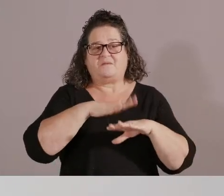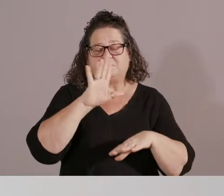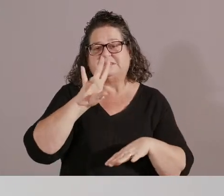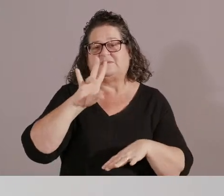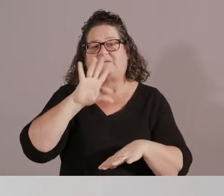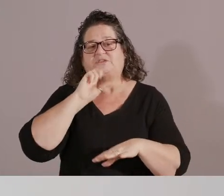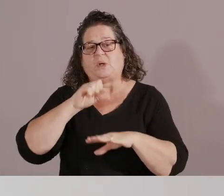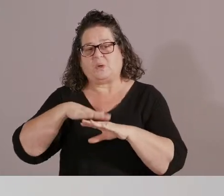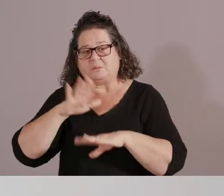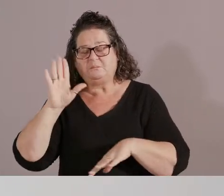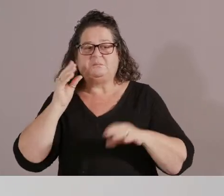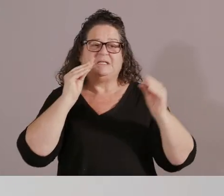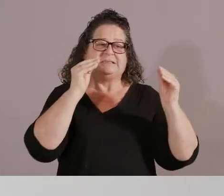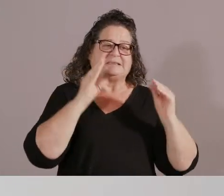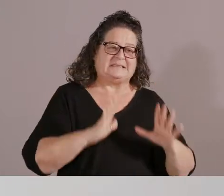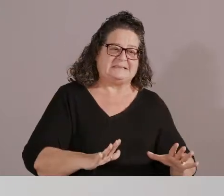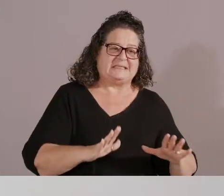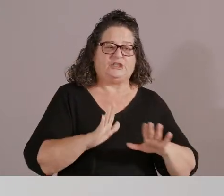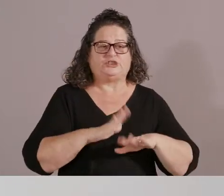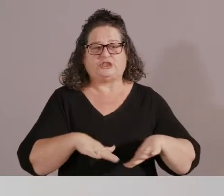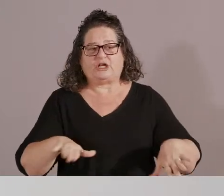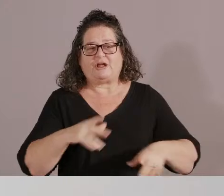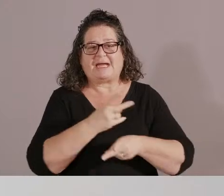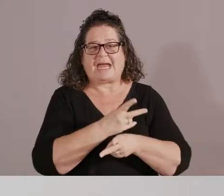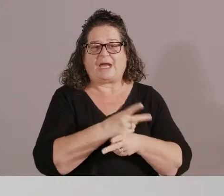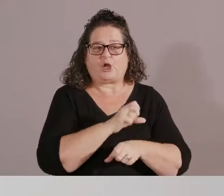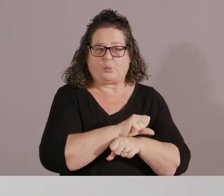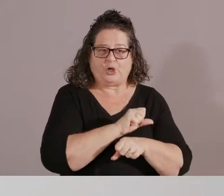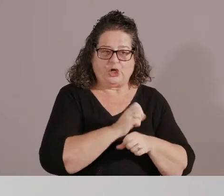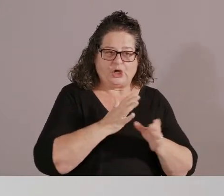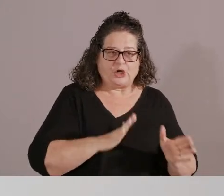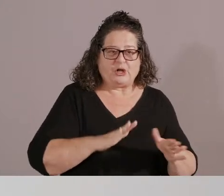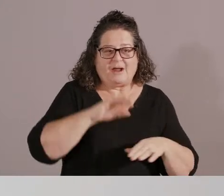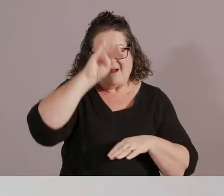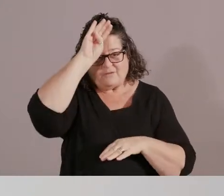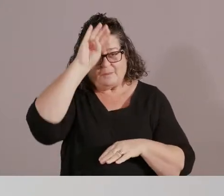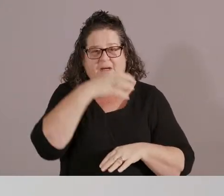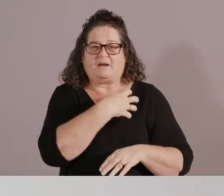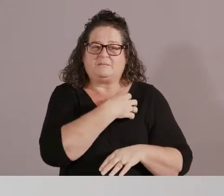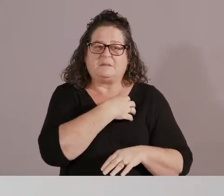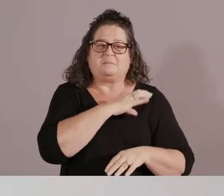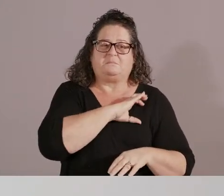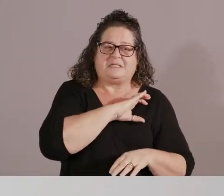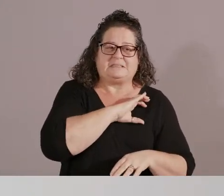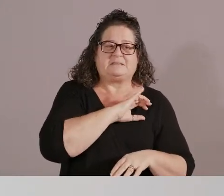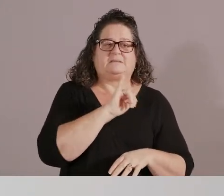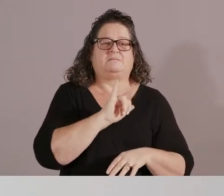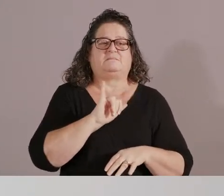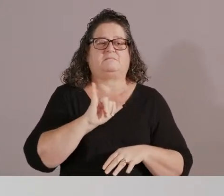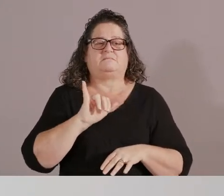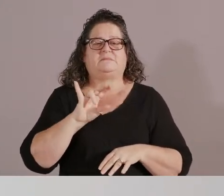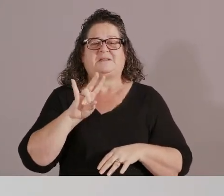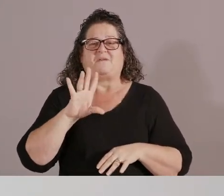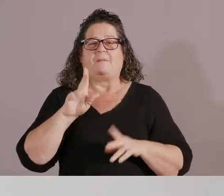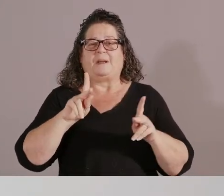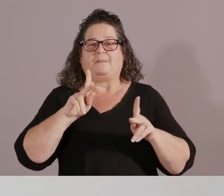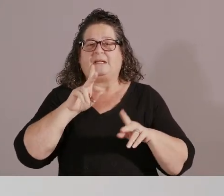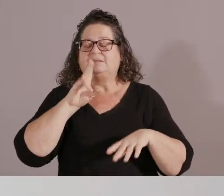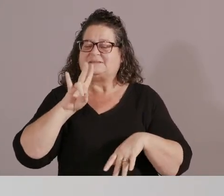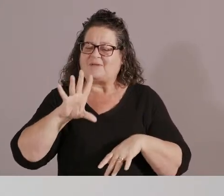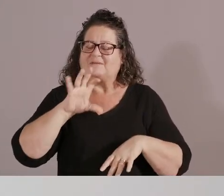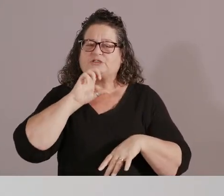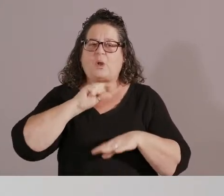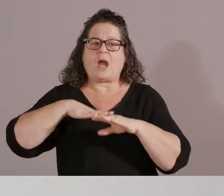and law enforcement, as well as those over the age of 75. We have incorporated over the age